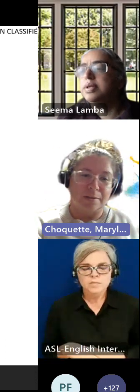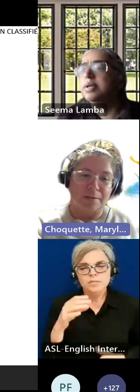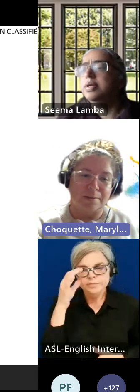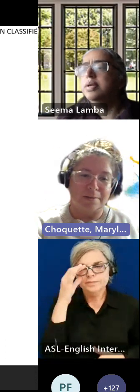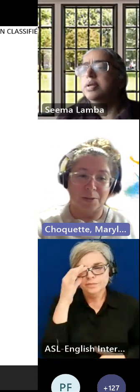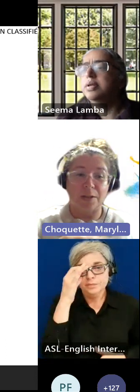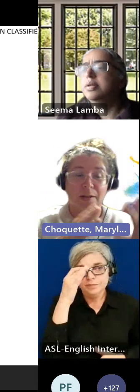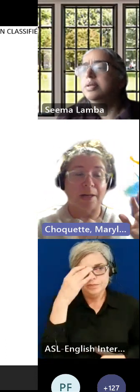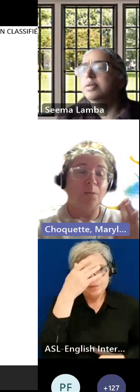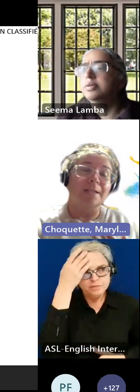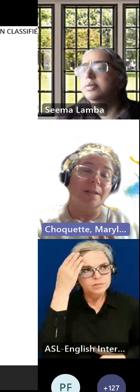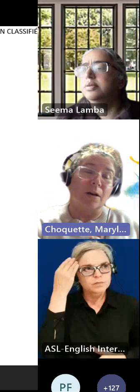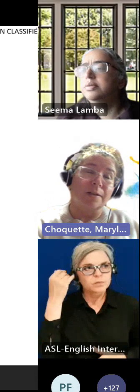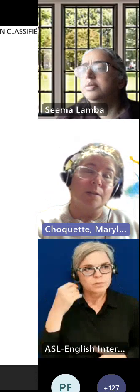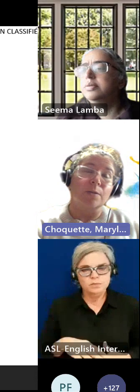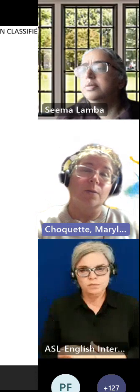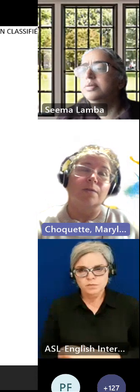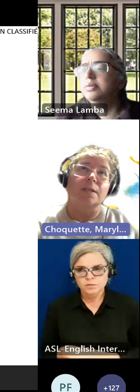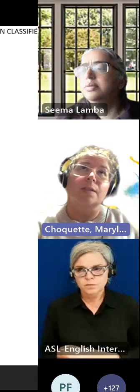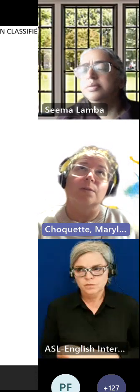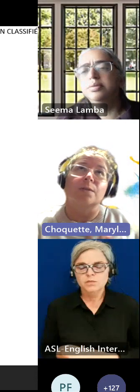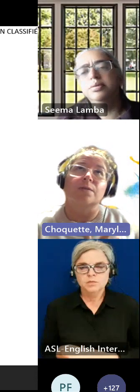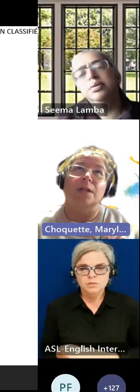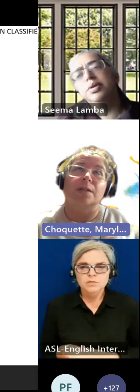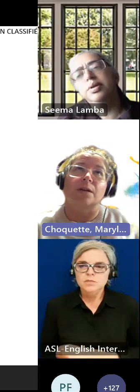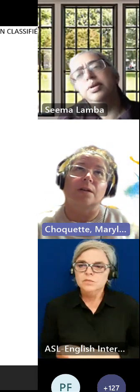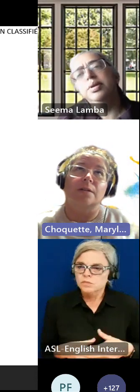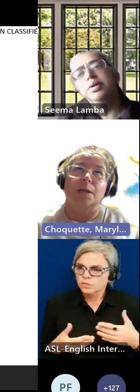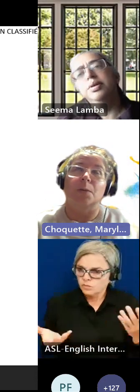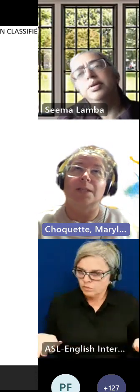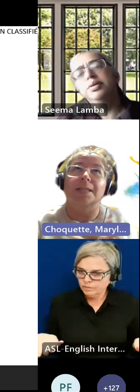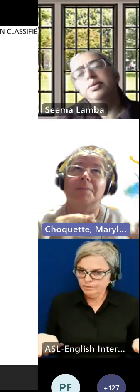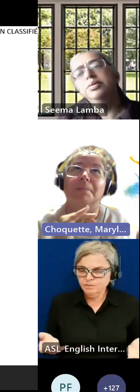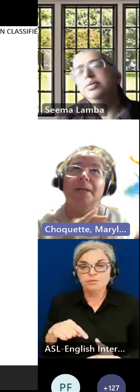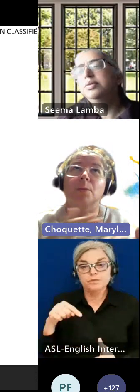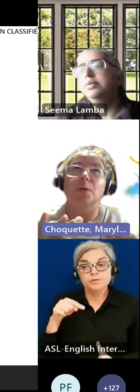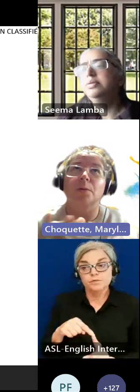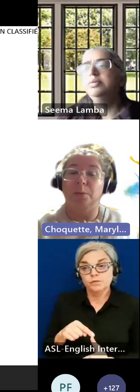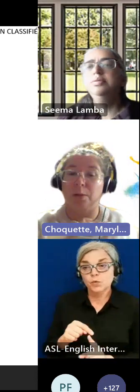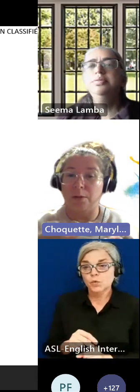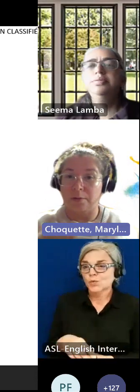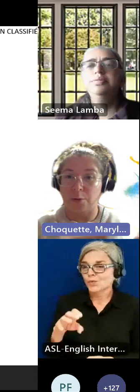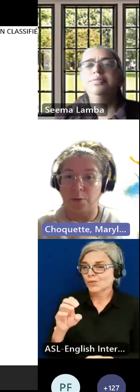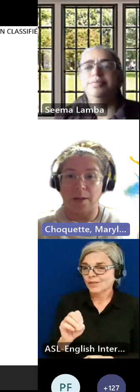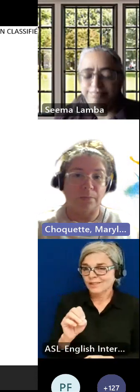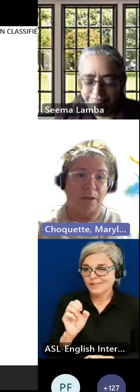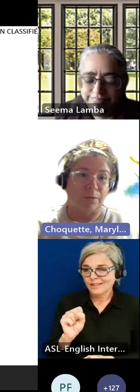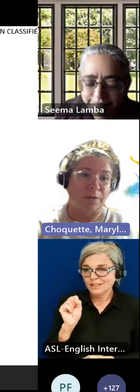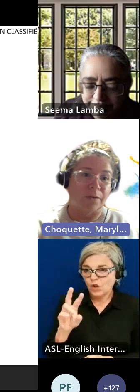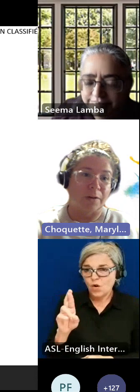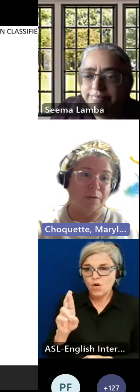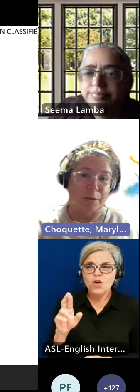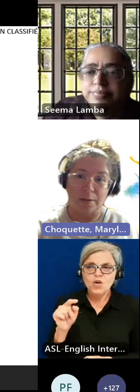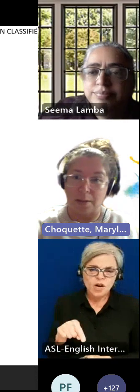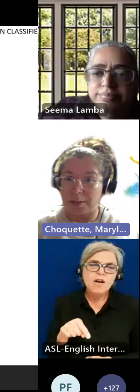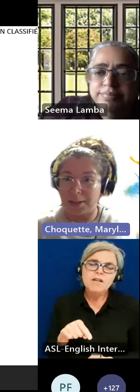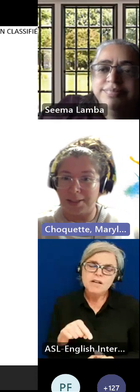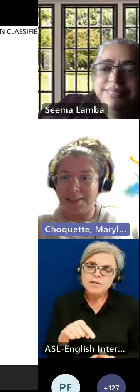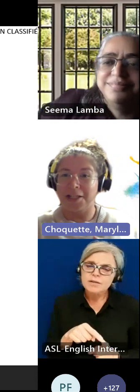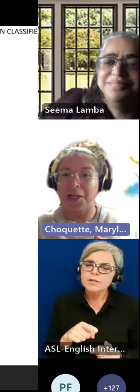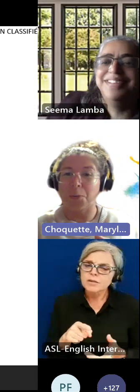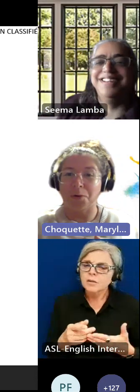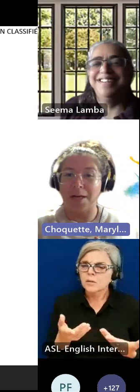really, there's a lot. I would say, honestly, what I've seen in terms of ESRs, I want to say minimal. People do them every 5